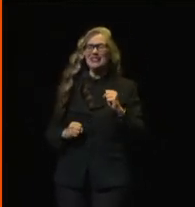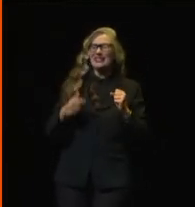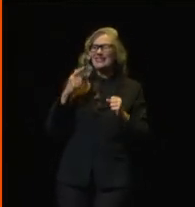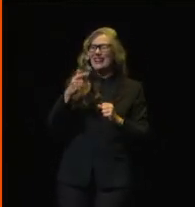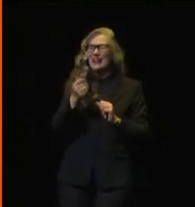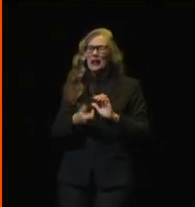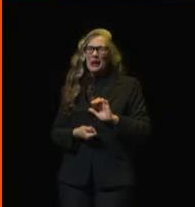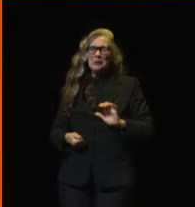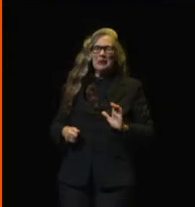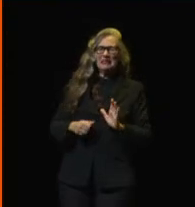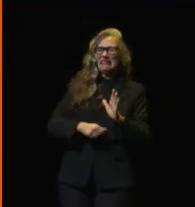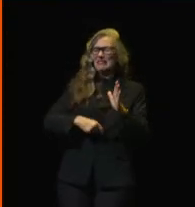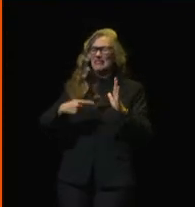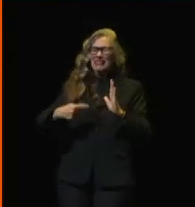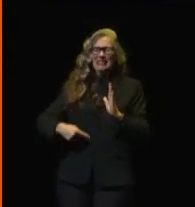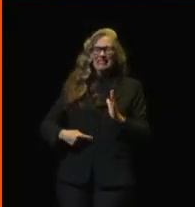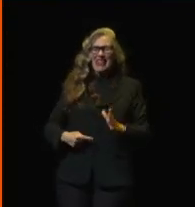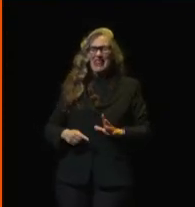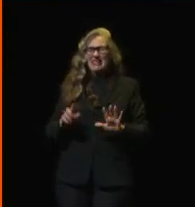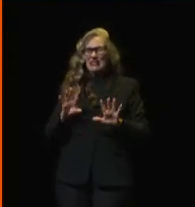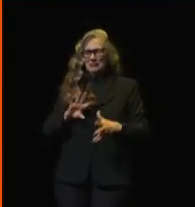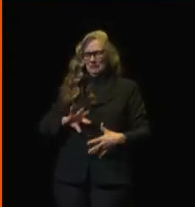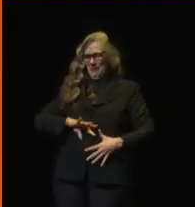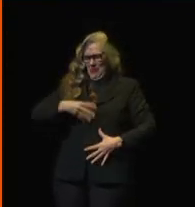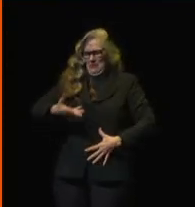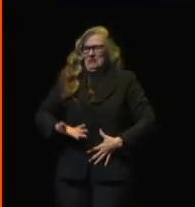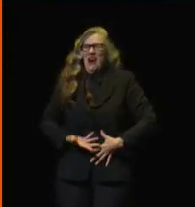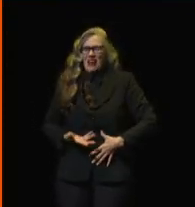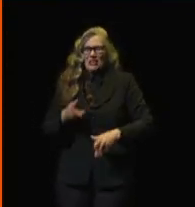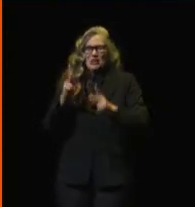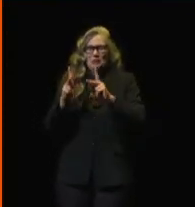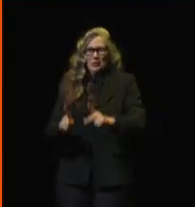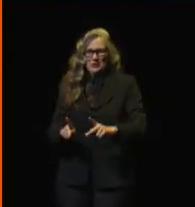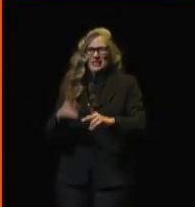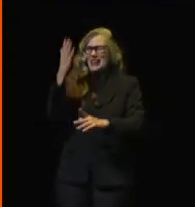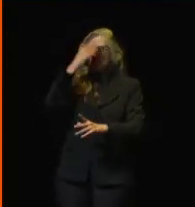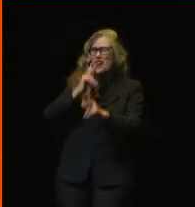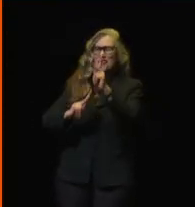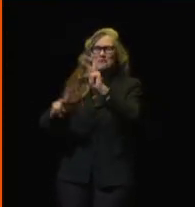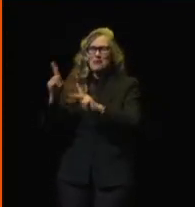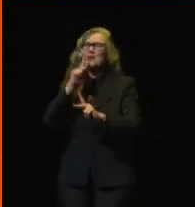marginalized people is truly a win-win scenario.